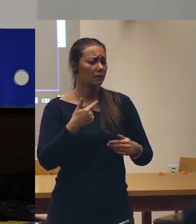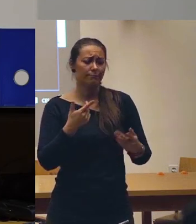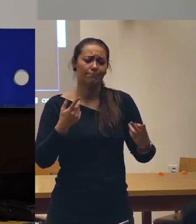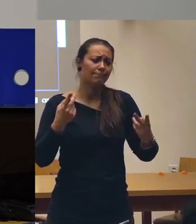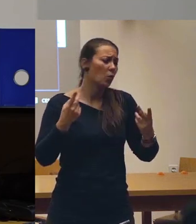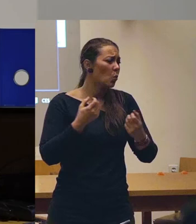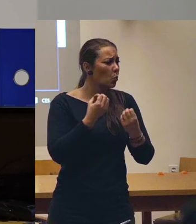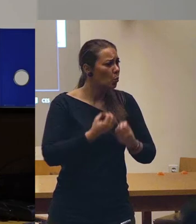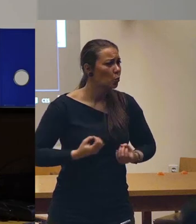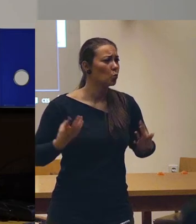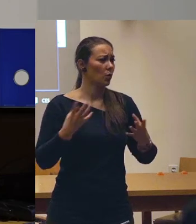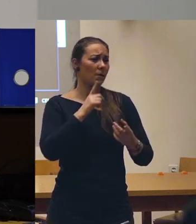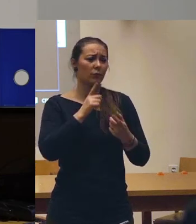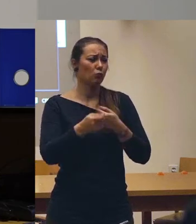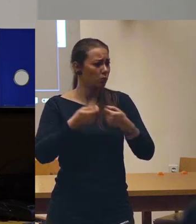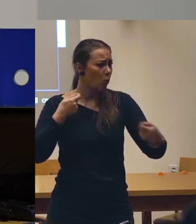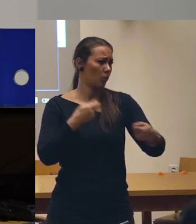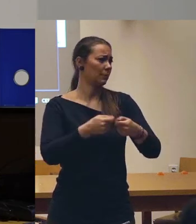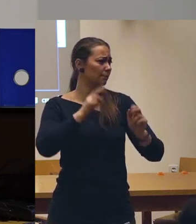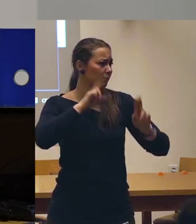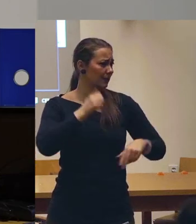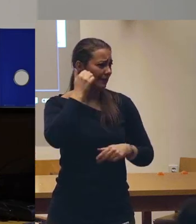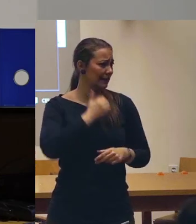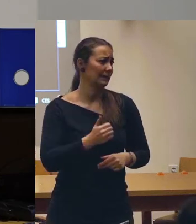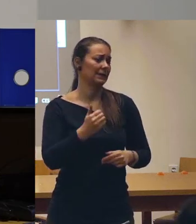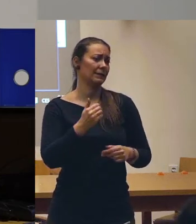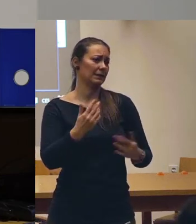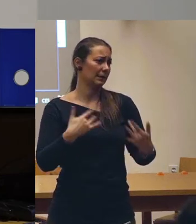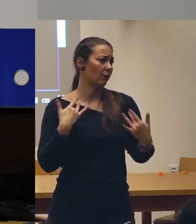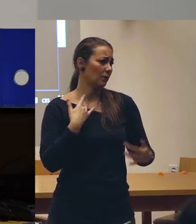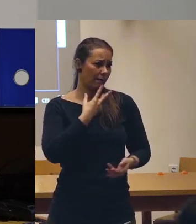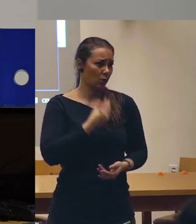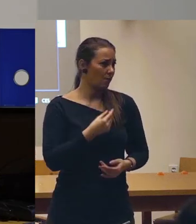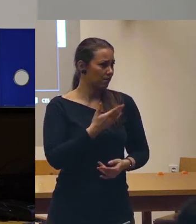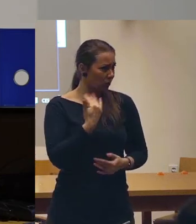with a person with disabilities, but with a person with disability.